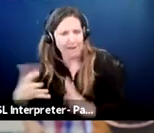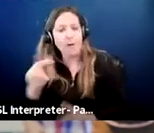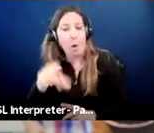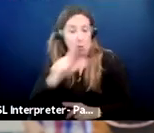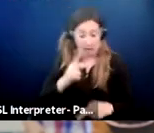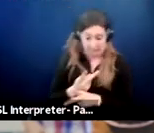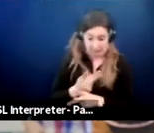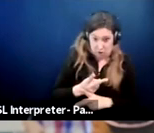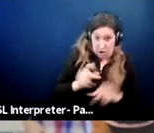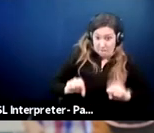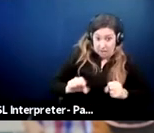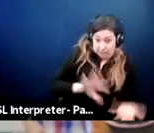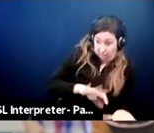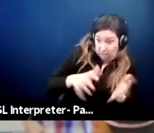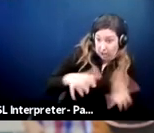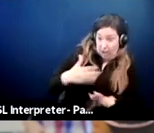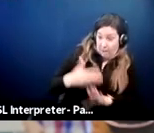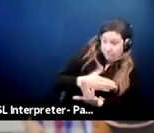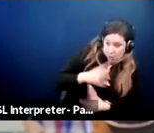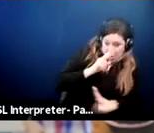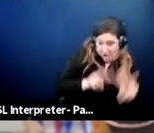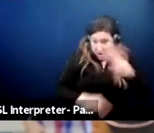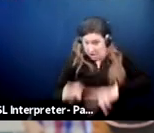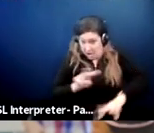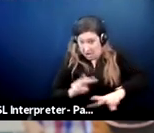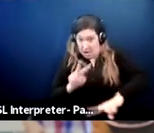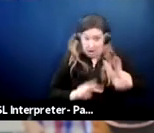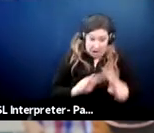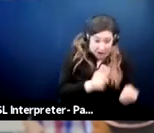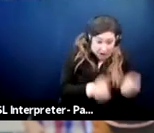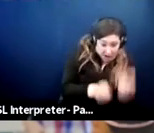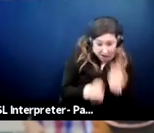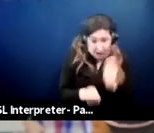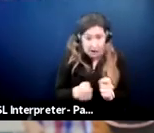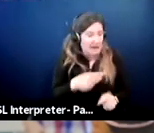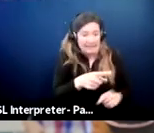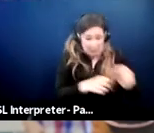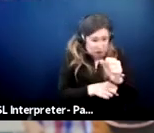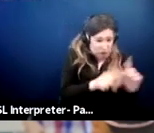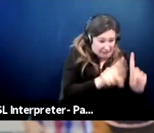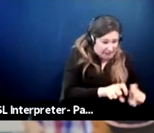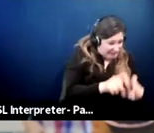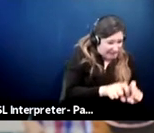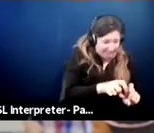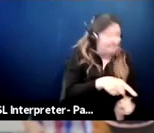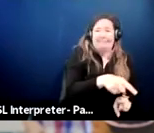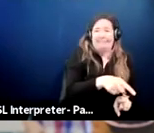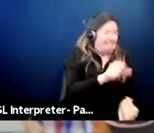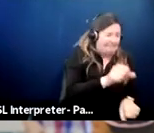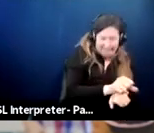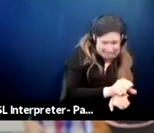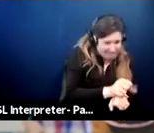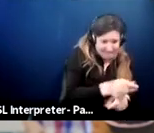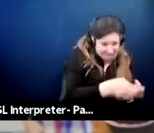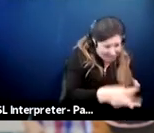process of understanding, okay, this material is not going to work or this structure is not going to work and you rejig it, that's all SR&EDable work. So just